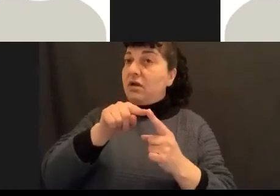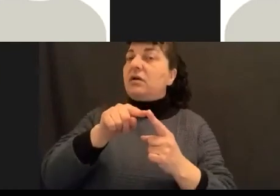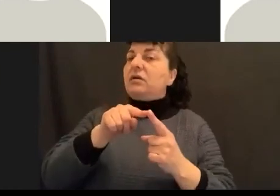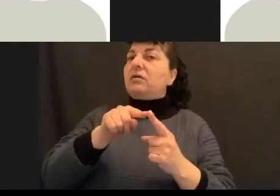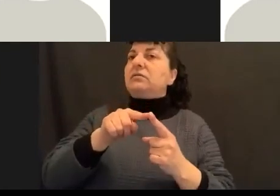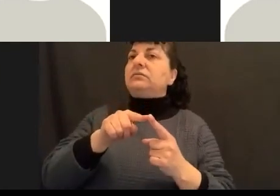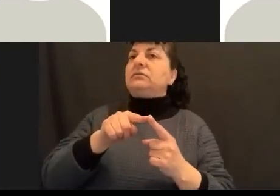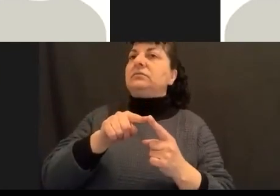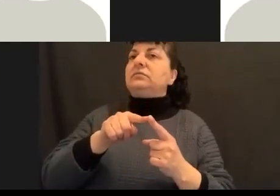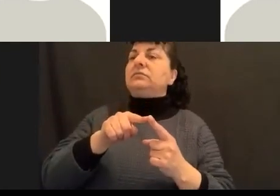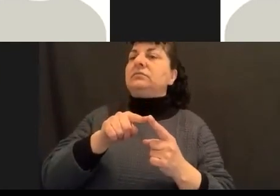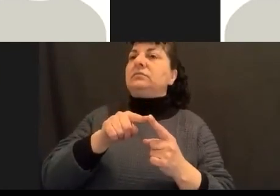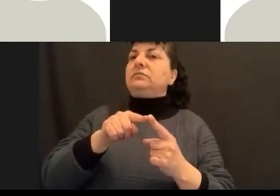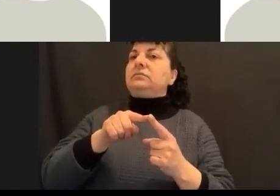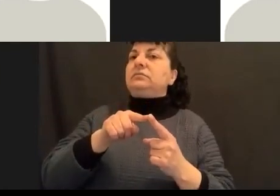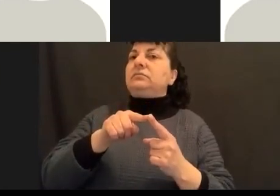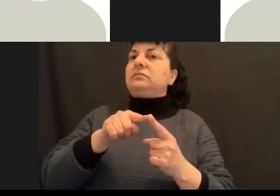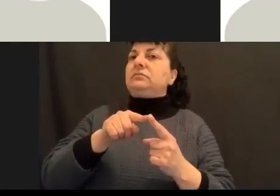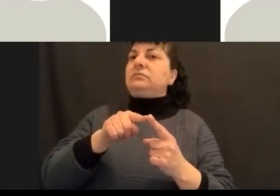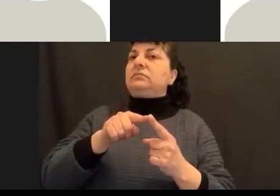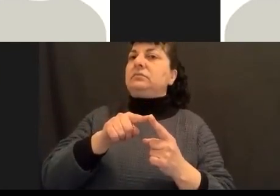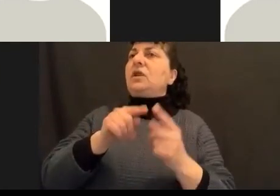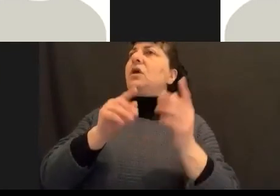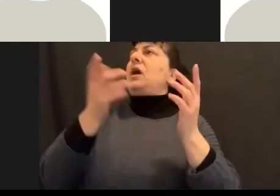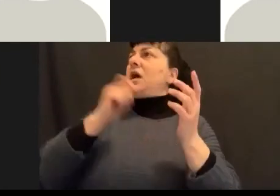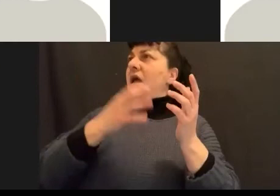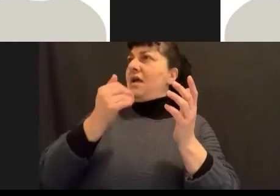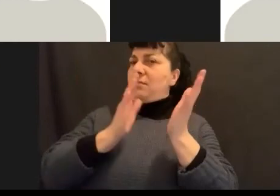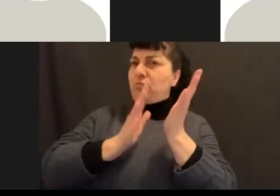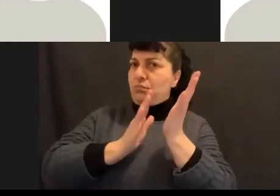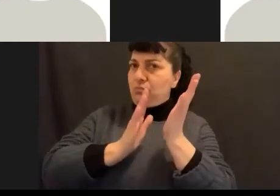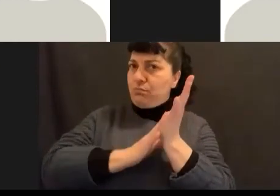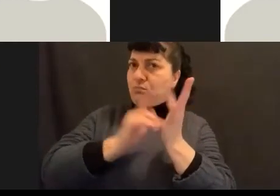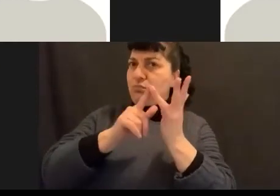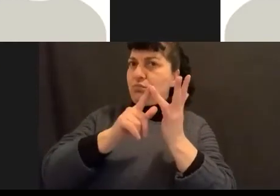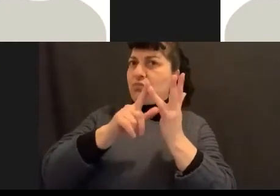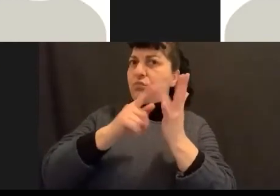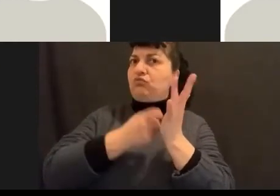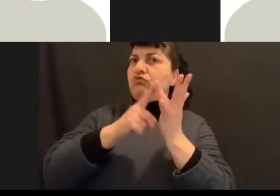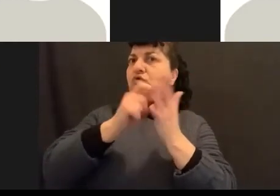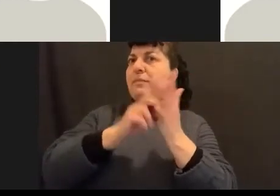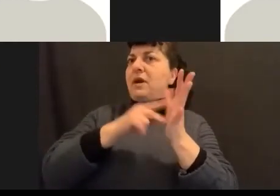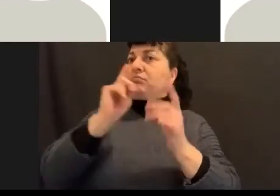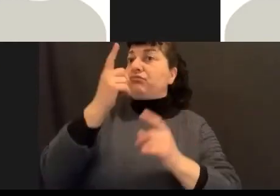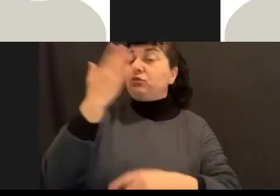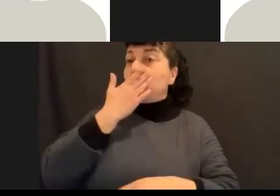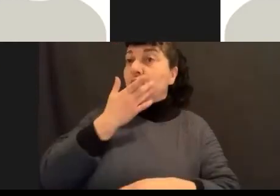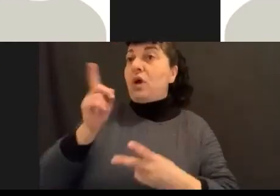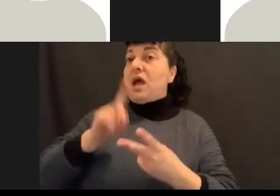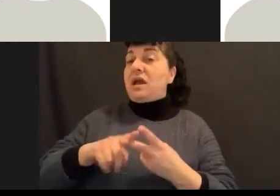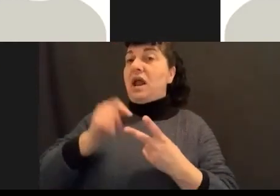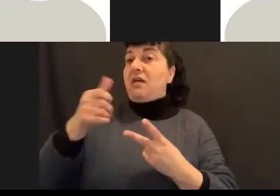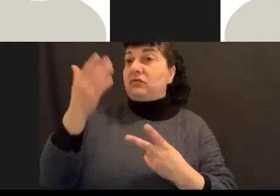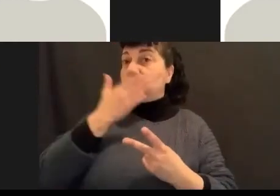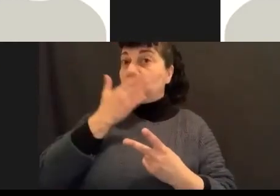to, so the MARUTNA primary school and after school care program, including students from St Mary's Primary